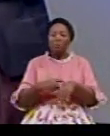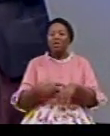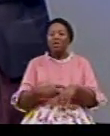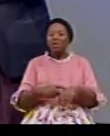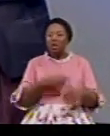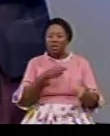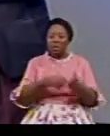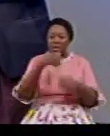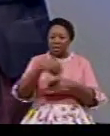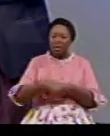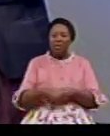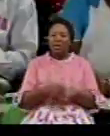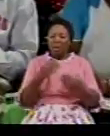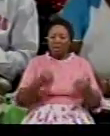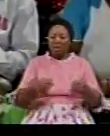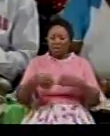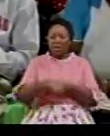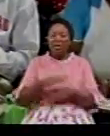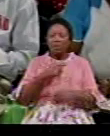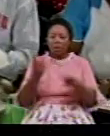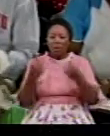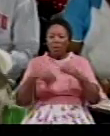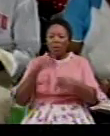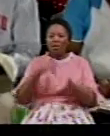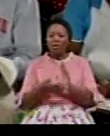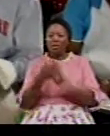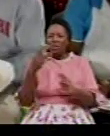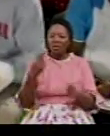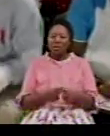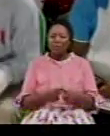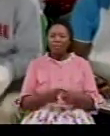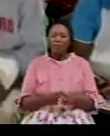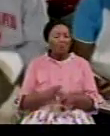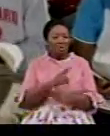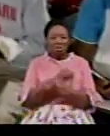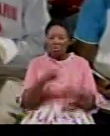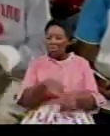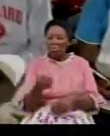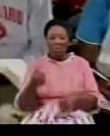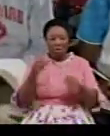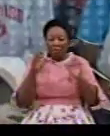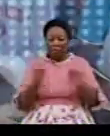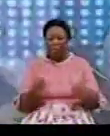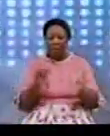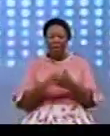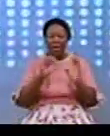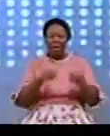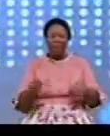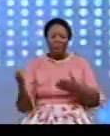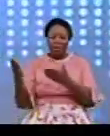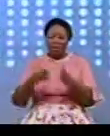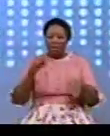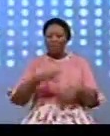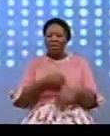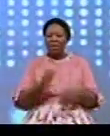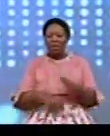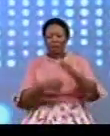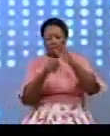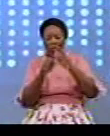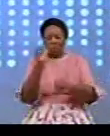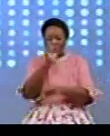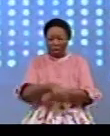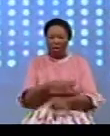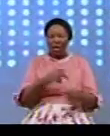You will not just see what is happening there. It will happen to you. Reign in the